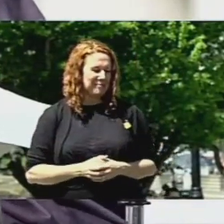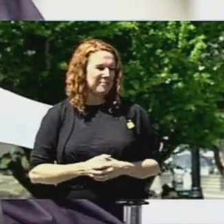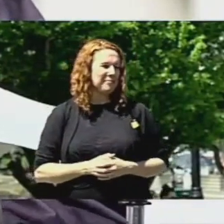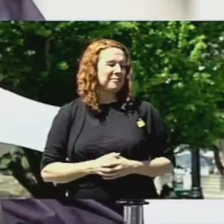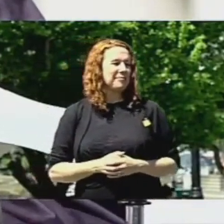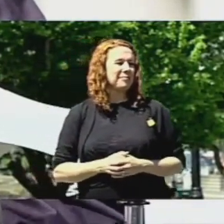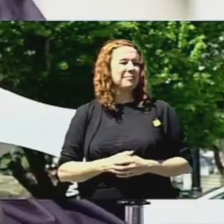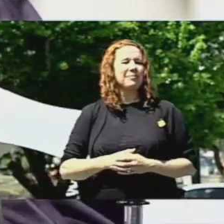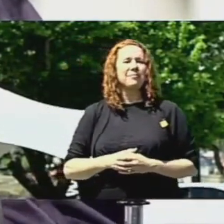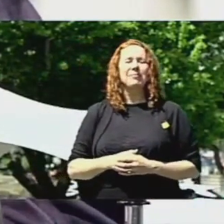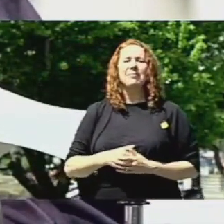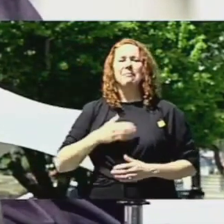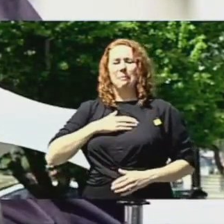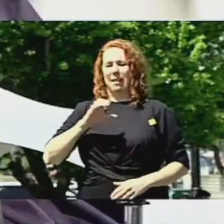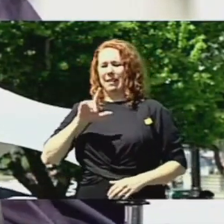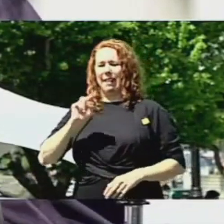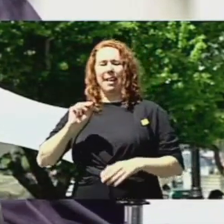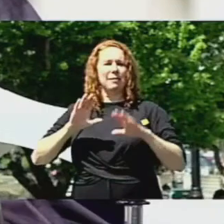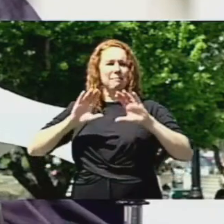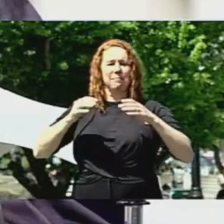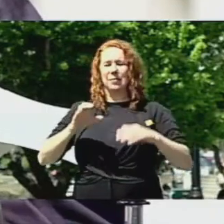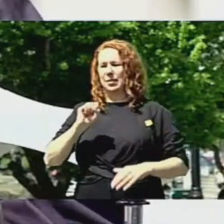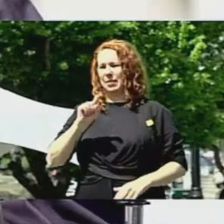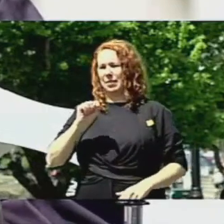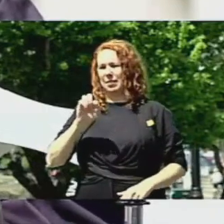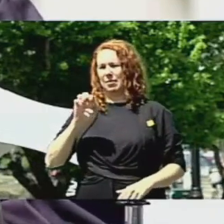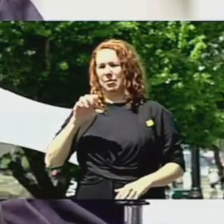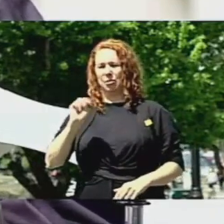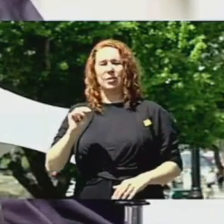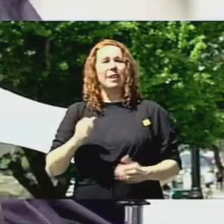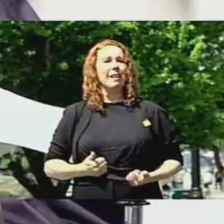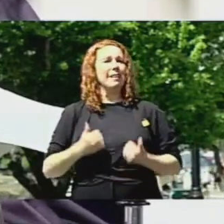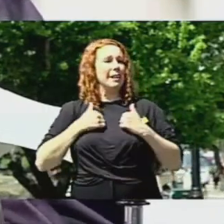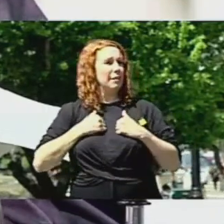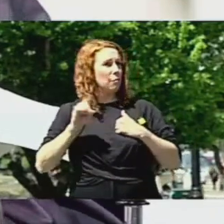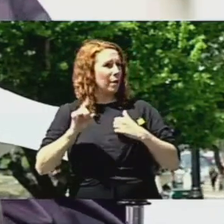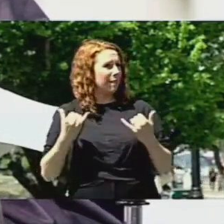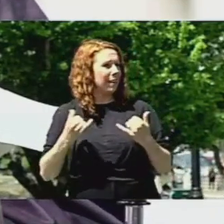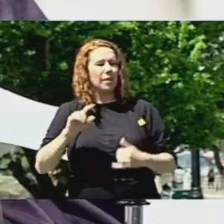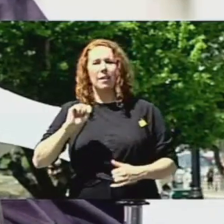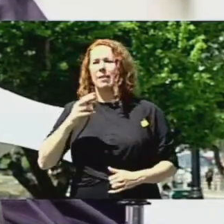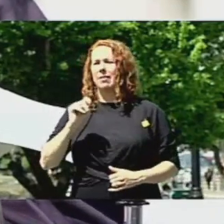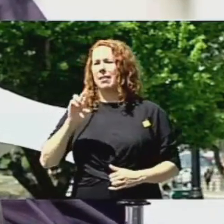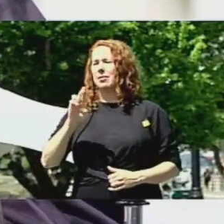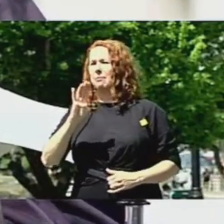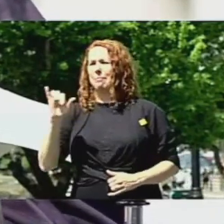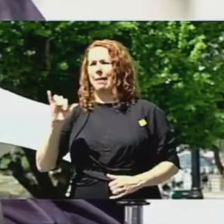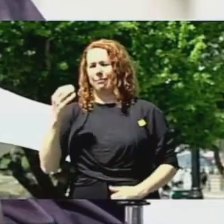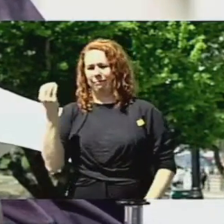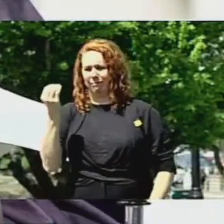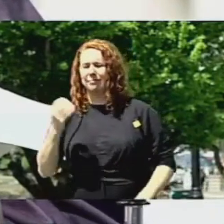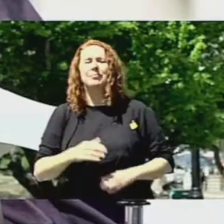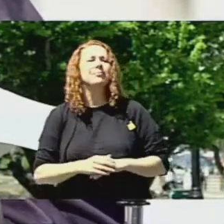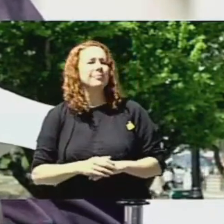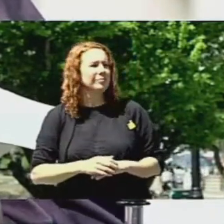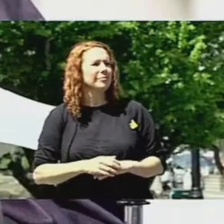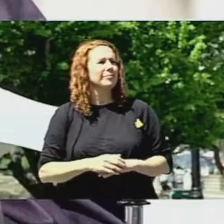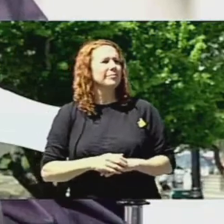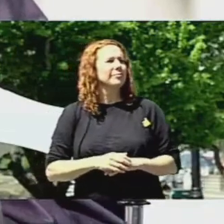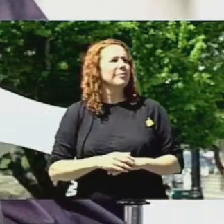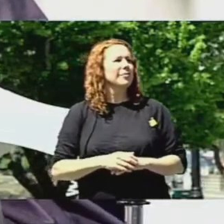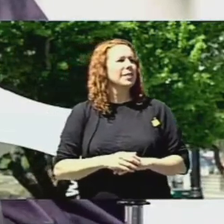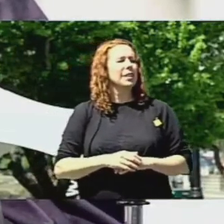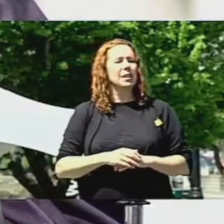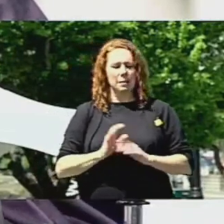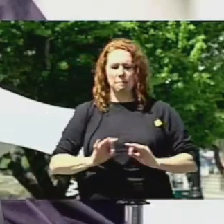My clan is the Sturgeon, and I also now currently reside in Thunder Bay, Ontario. Before I get into my intro and my keynote, I'd like to